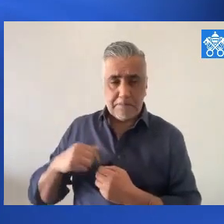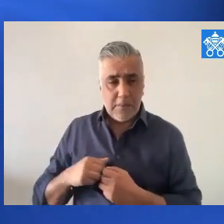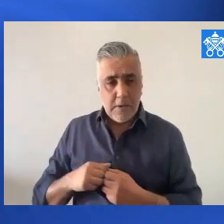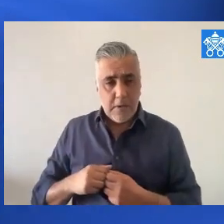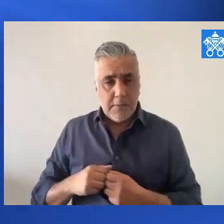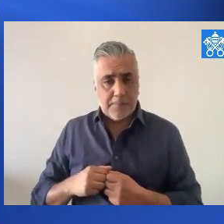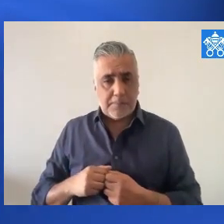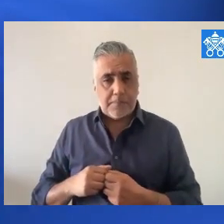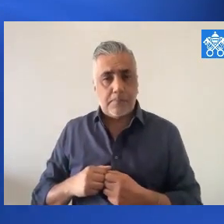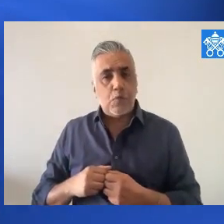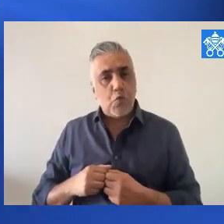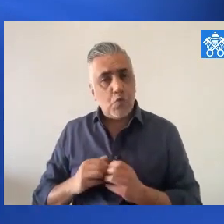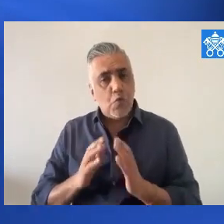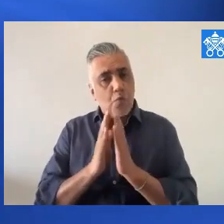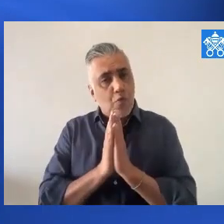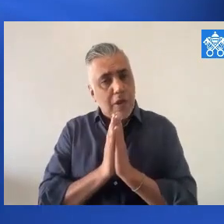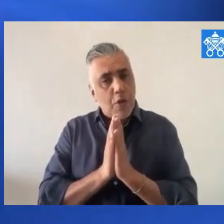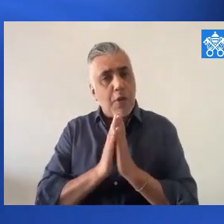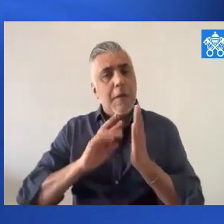what's pleasing to Him.